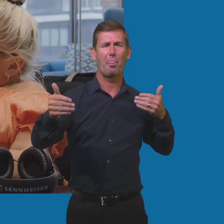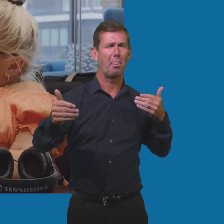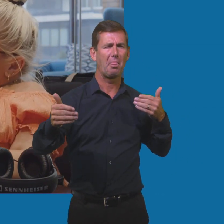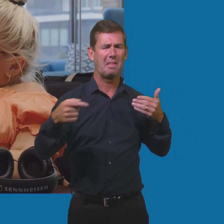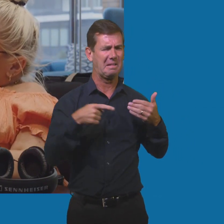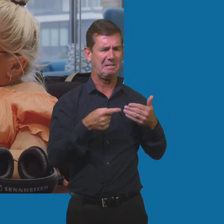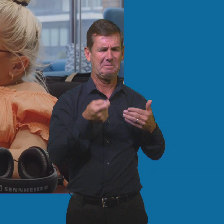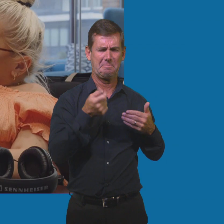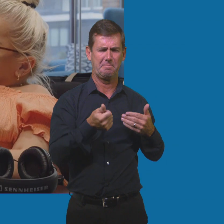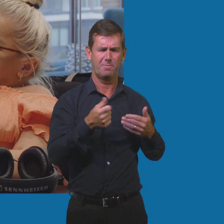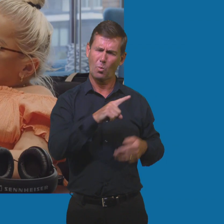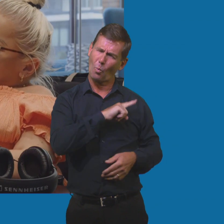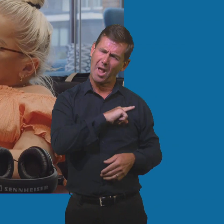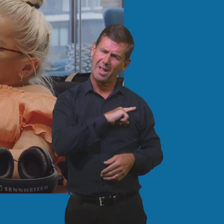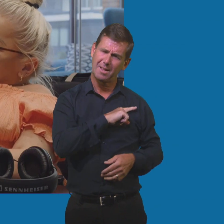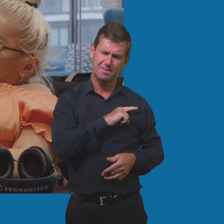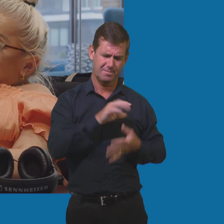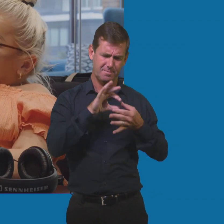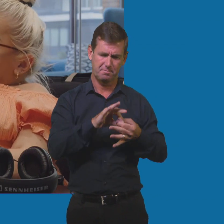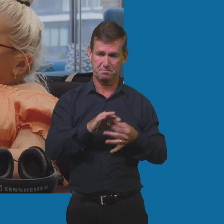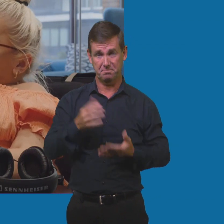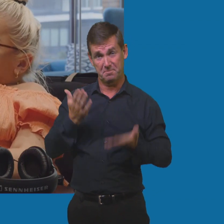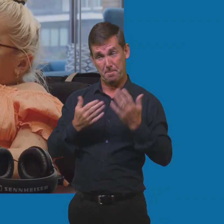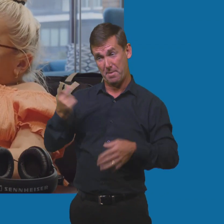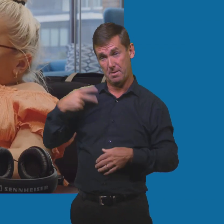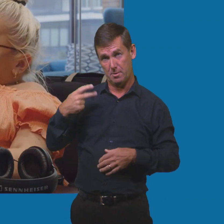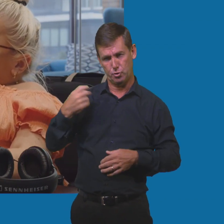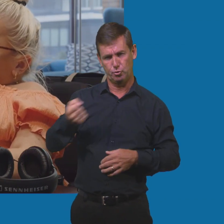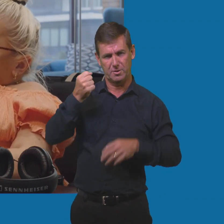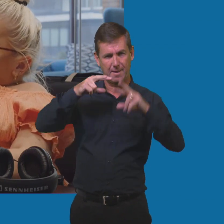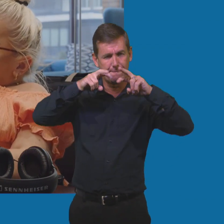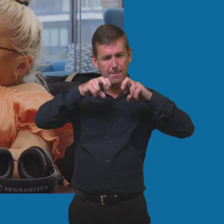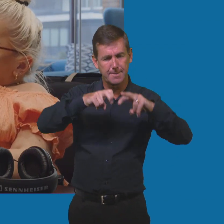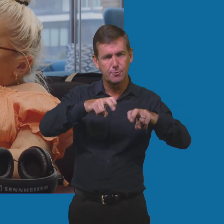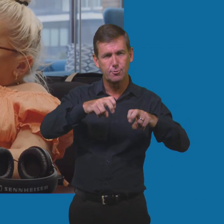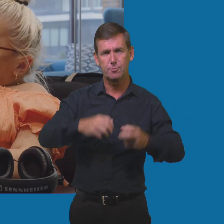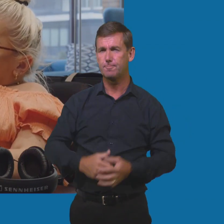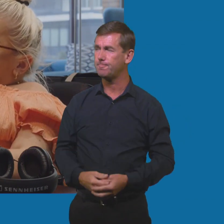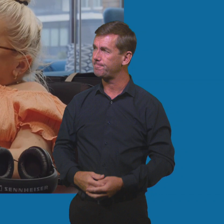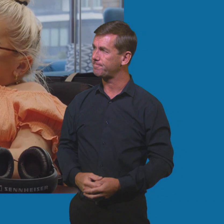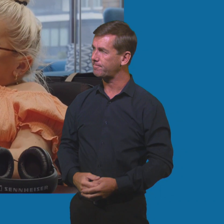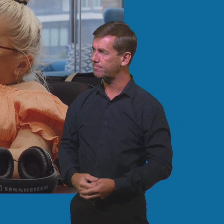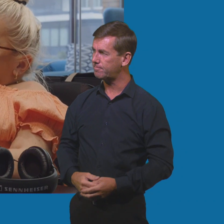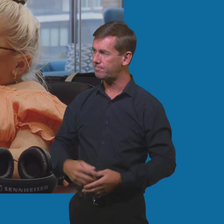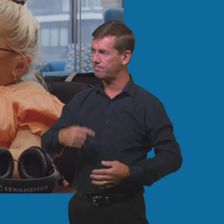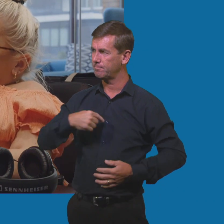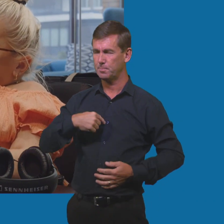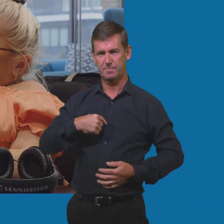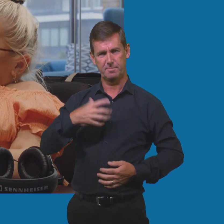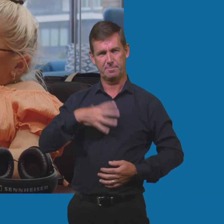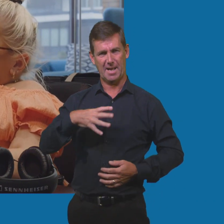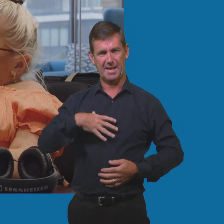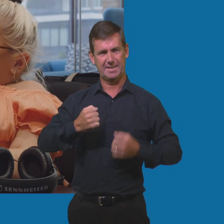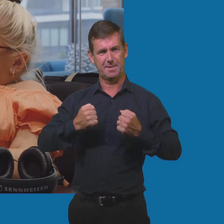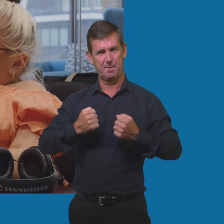why that is. I know. Maybe we need to do an investigation. Maybe I need to, release my Matt